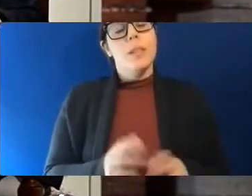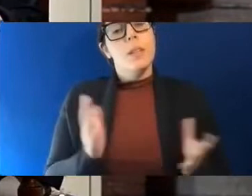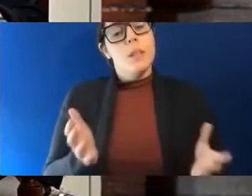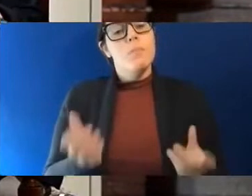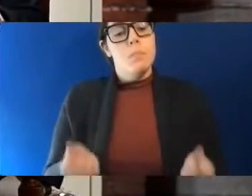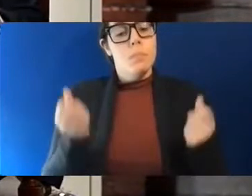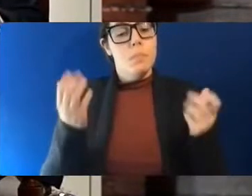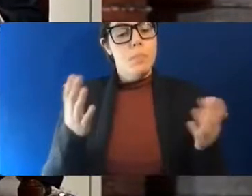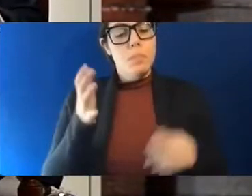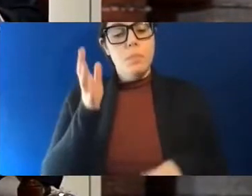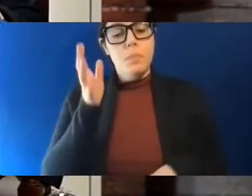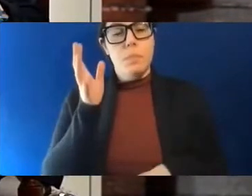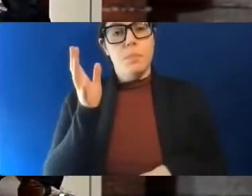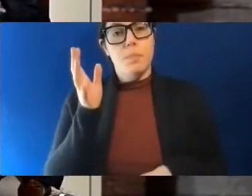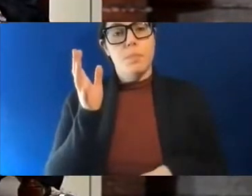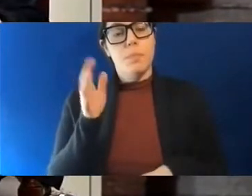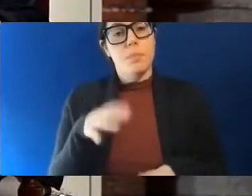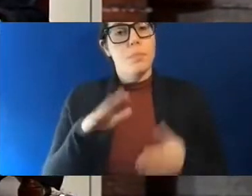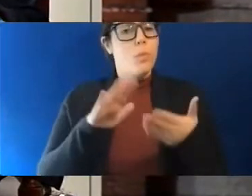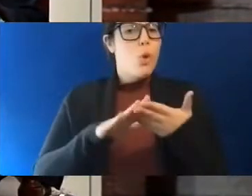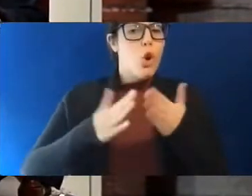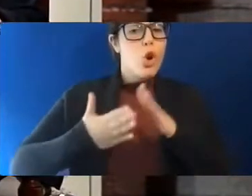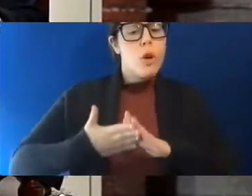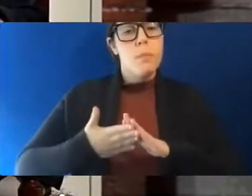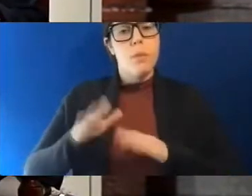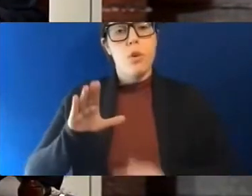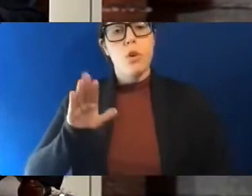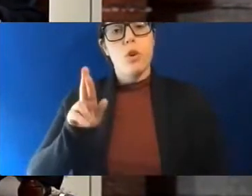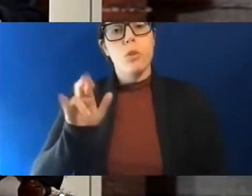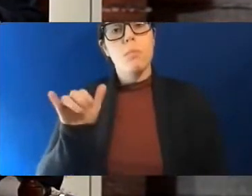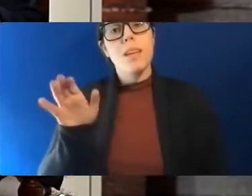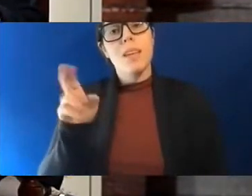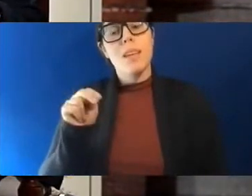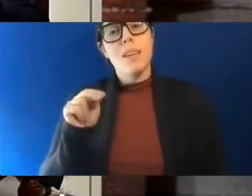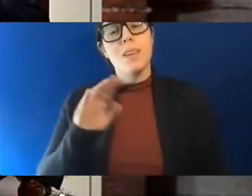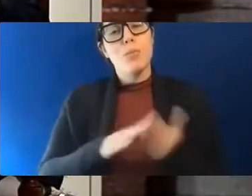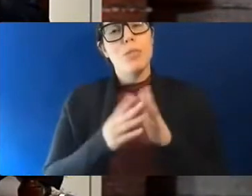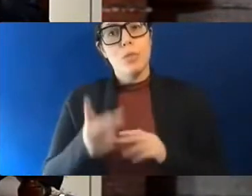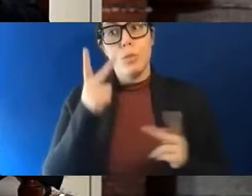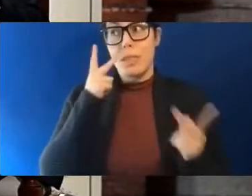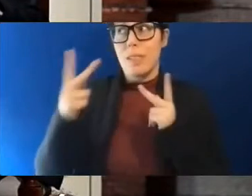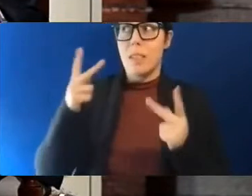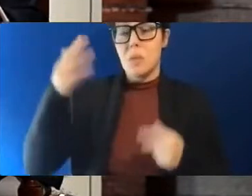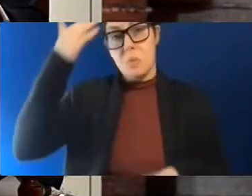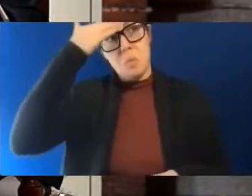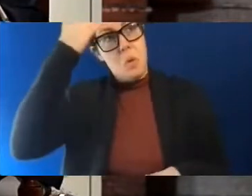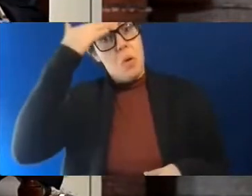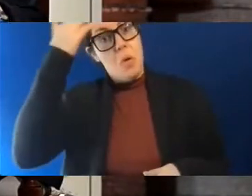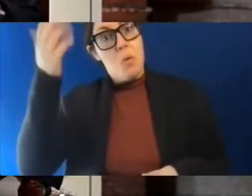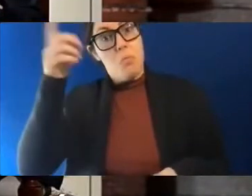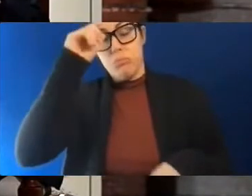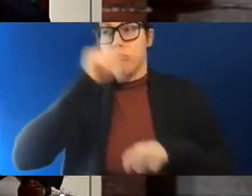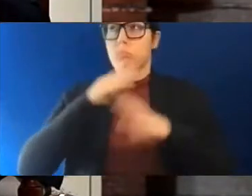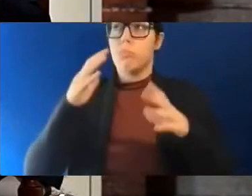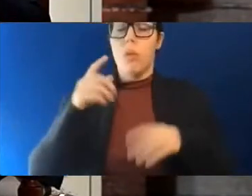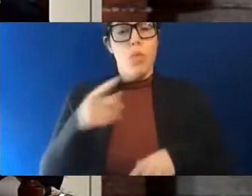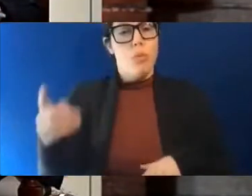many of the urban community that you all look at or see know